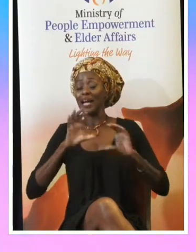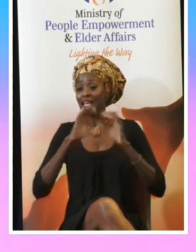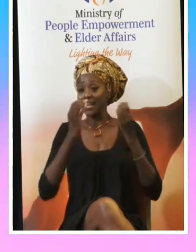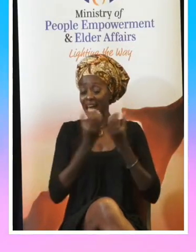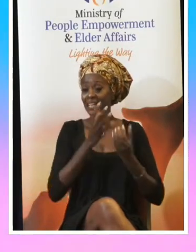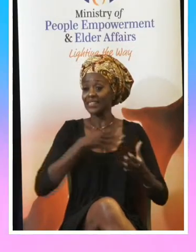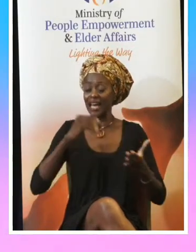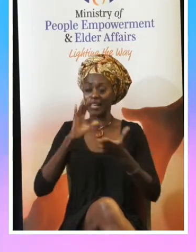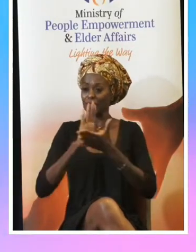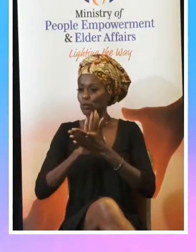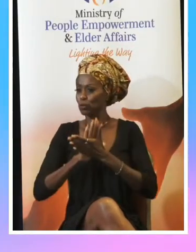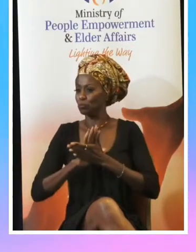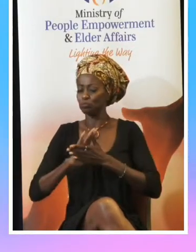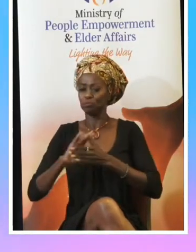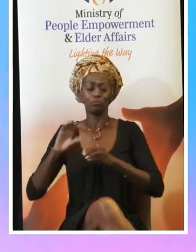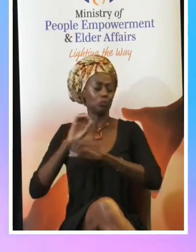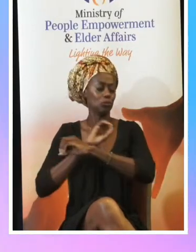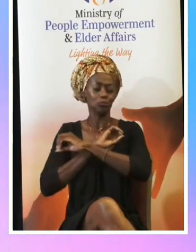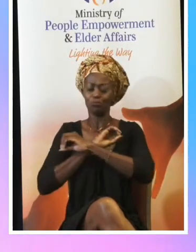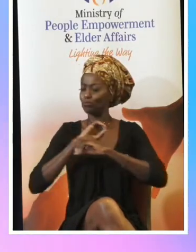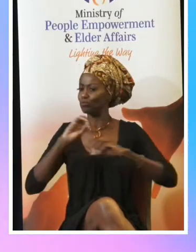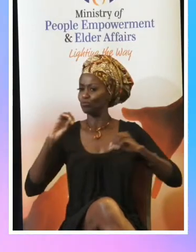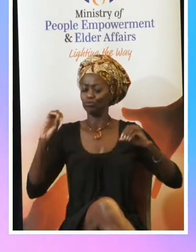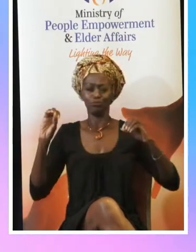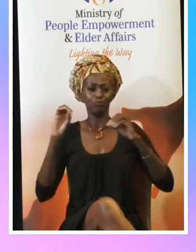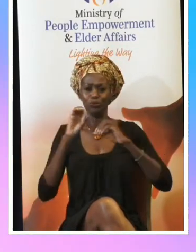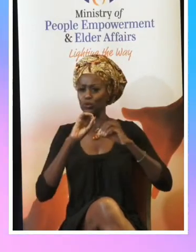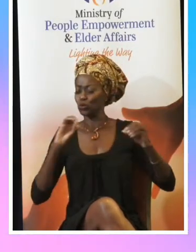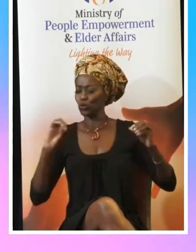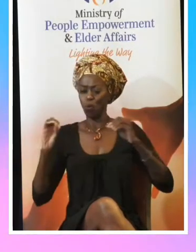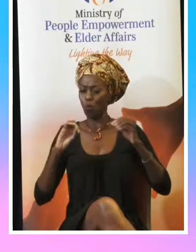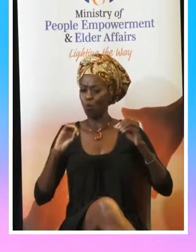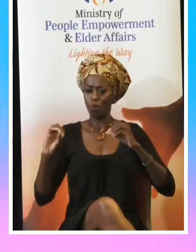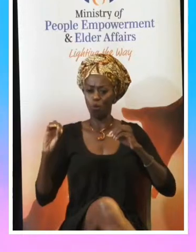was unmatched. I think that